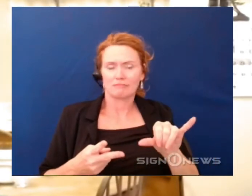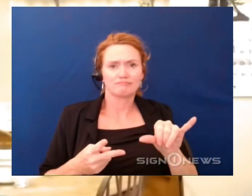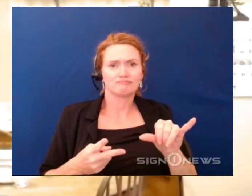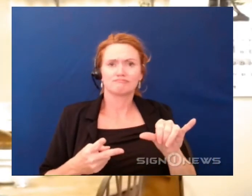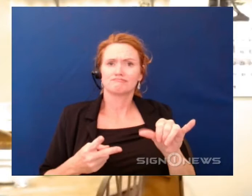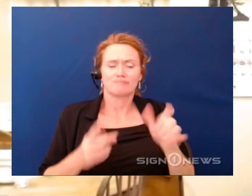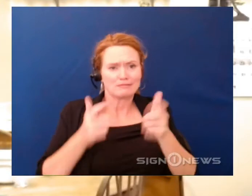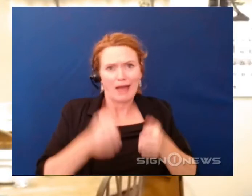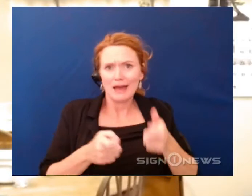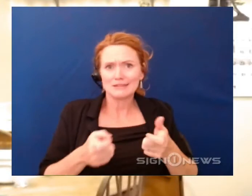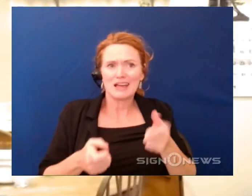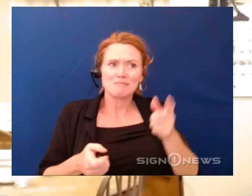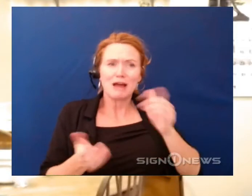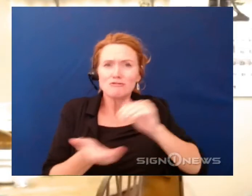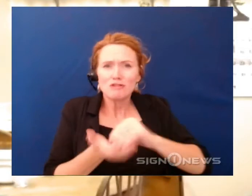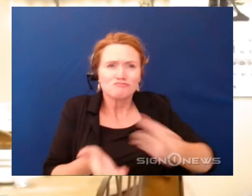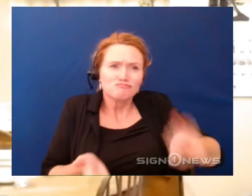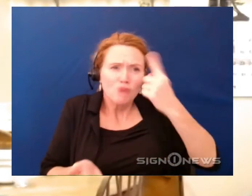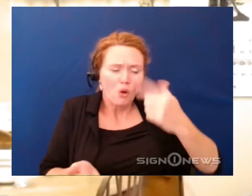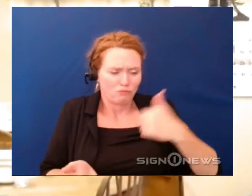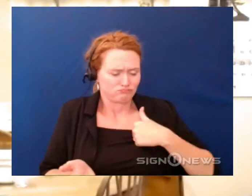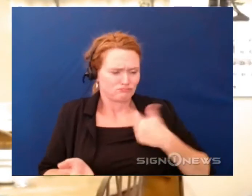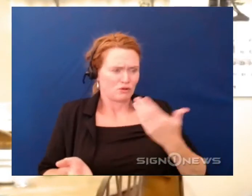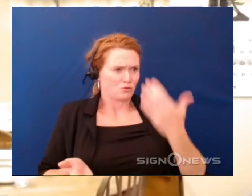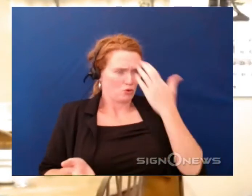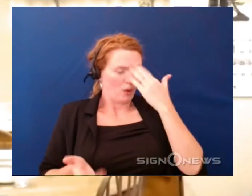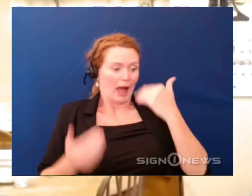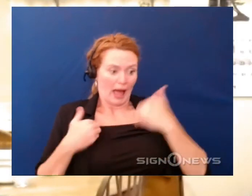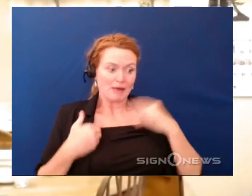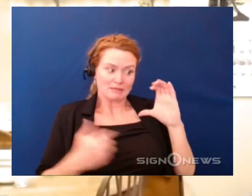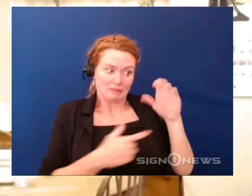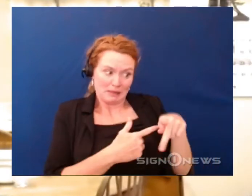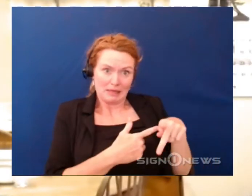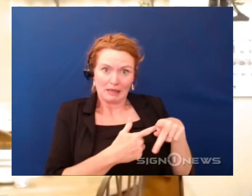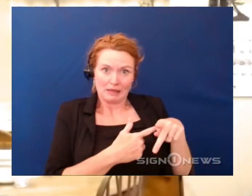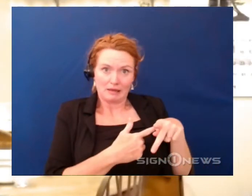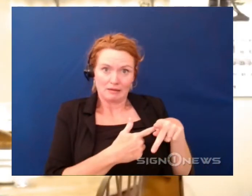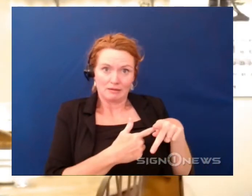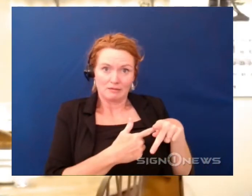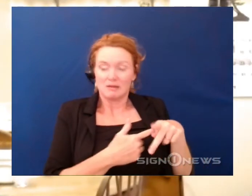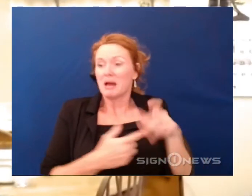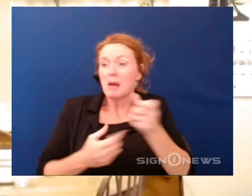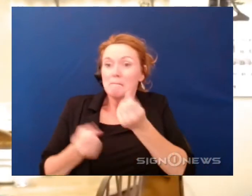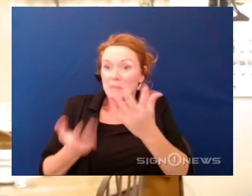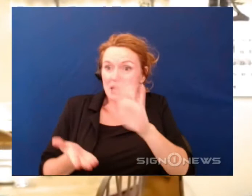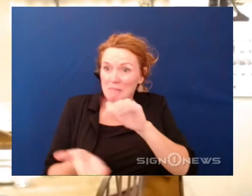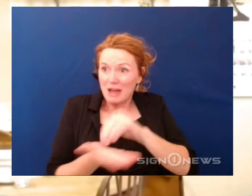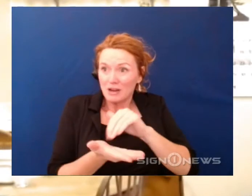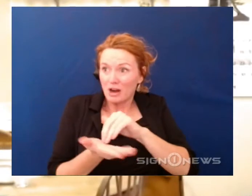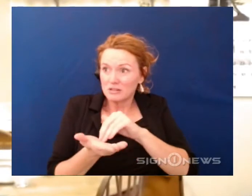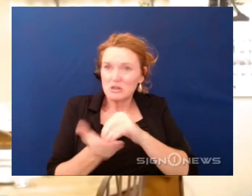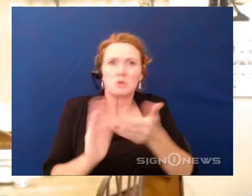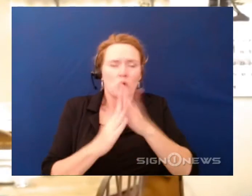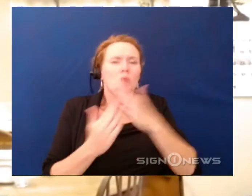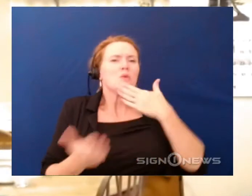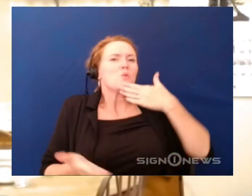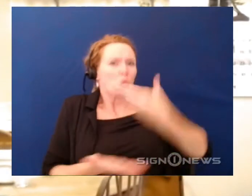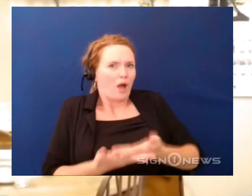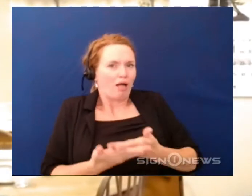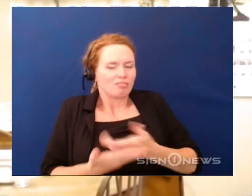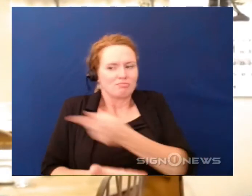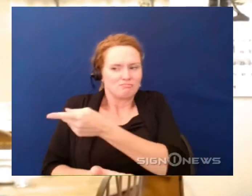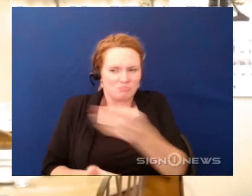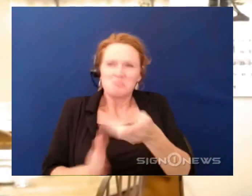They understand that I only have cerebral palsy, and many of my doctors have gotten to know me so well that we have